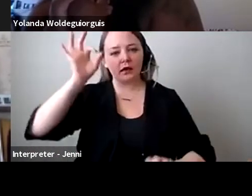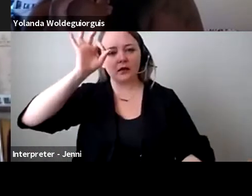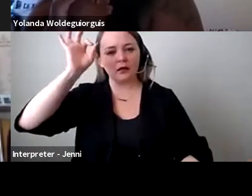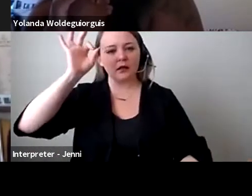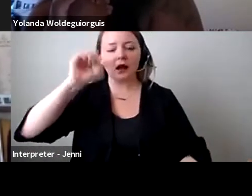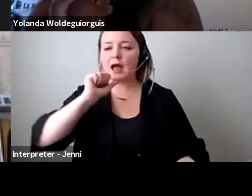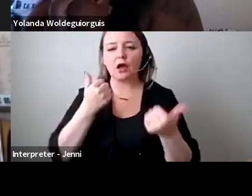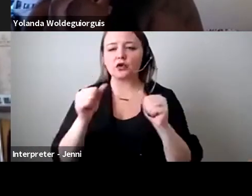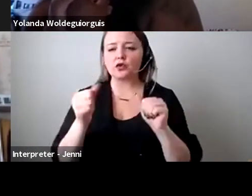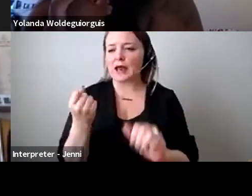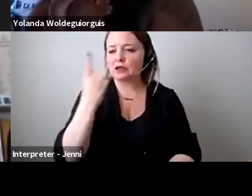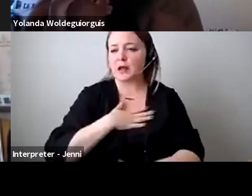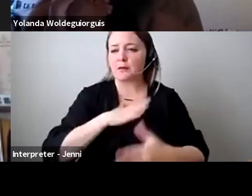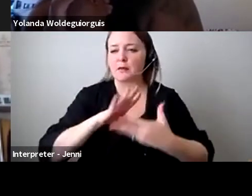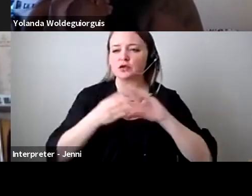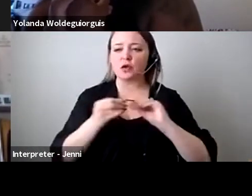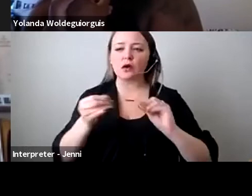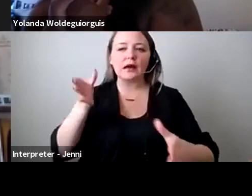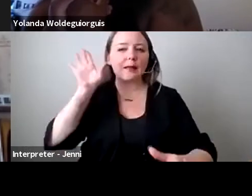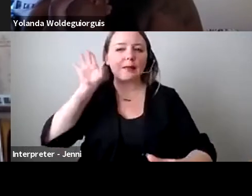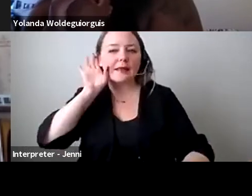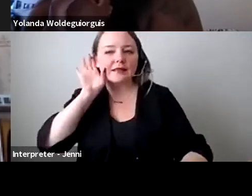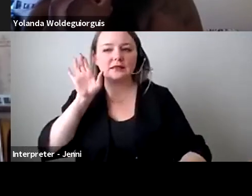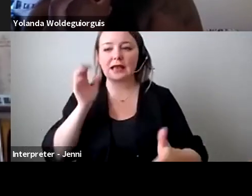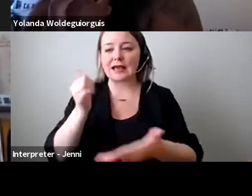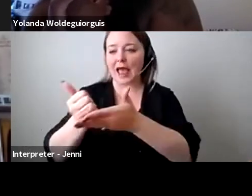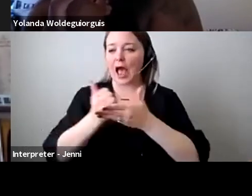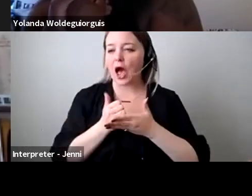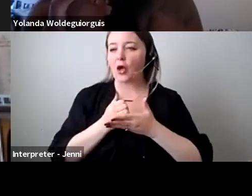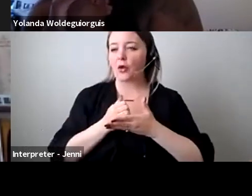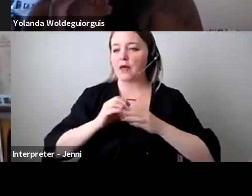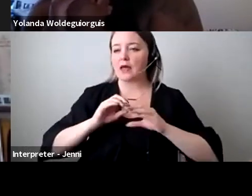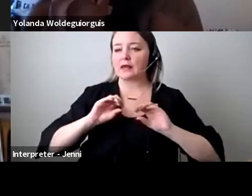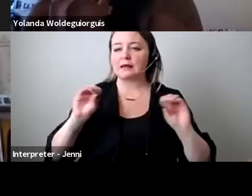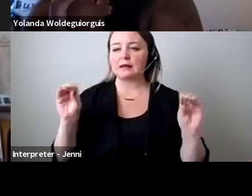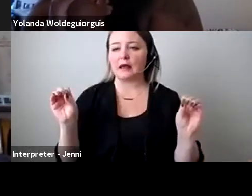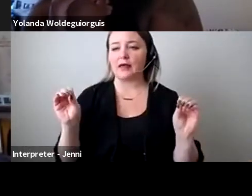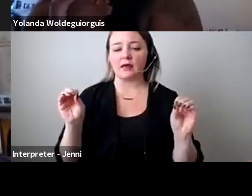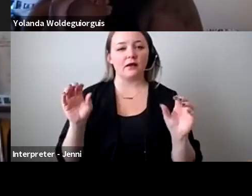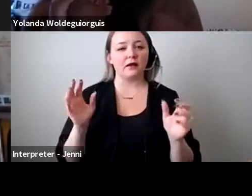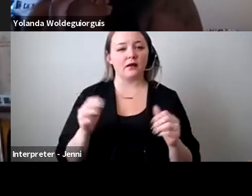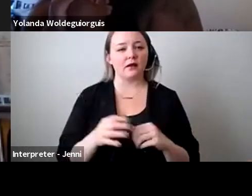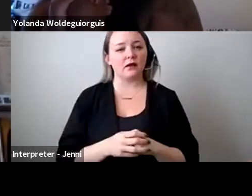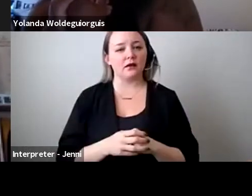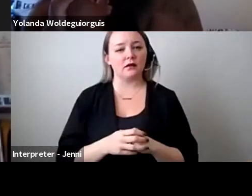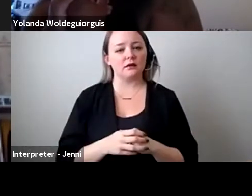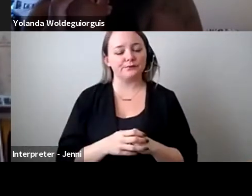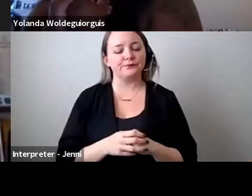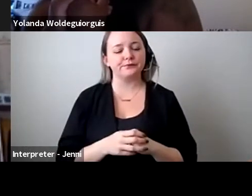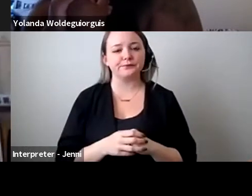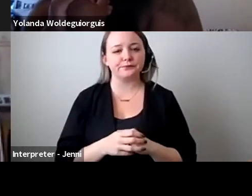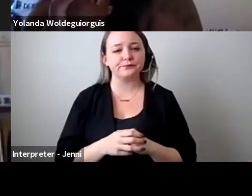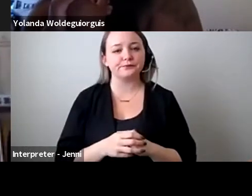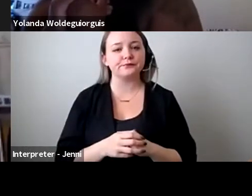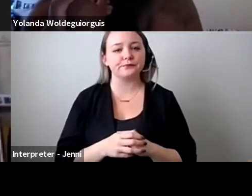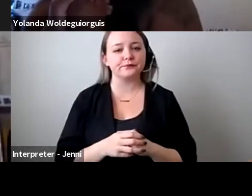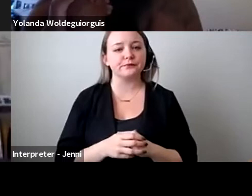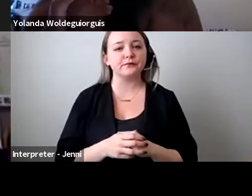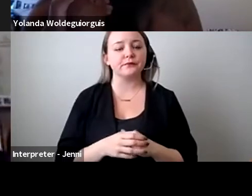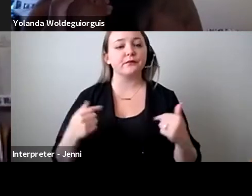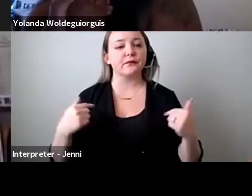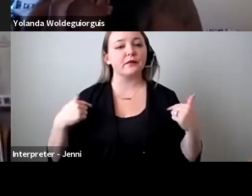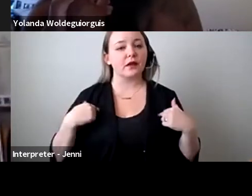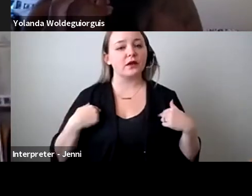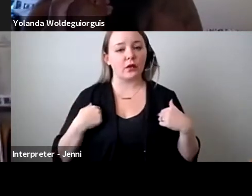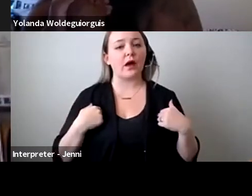understand my story, not trying to help me, not trying to keep the families together. Yes. So I put that